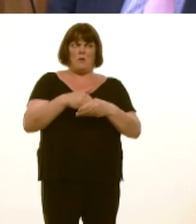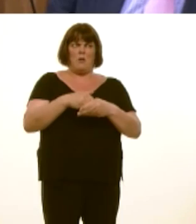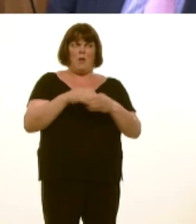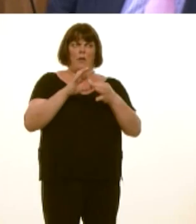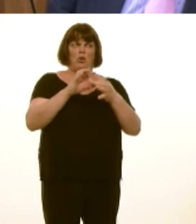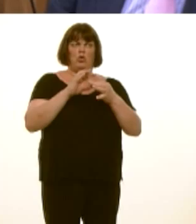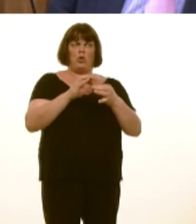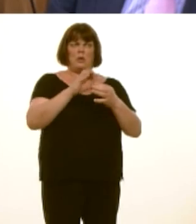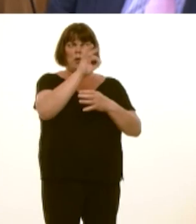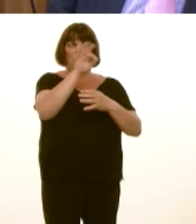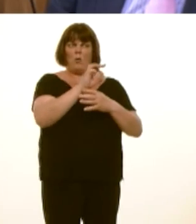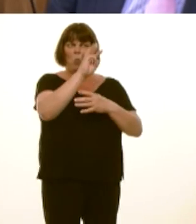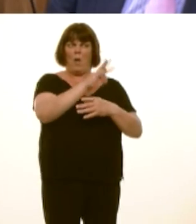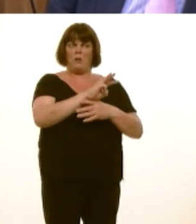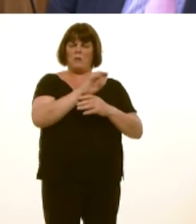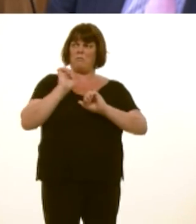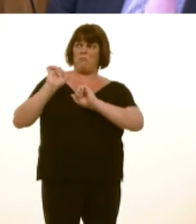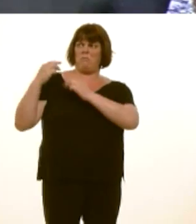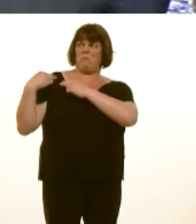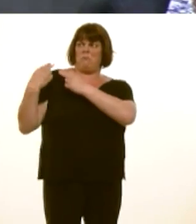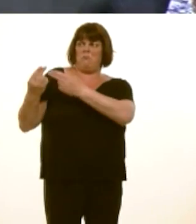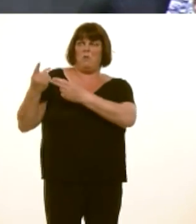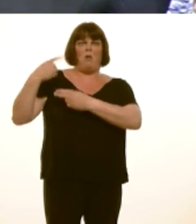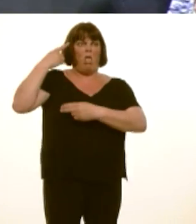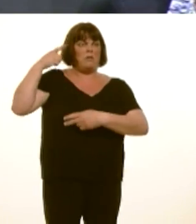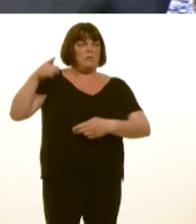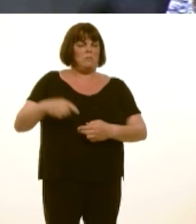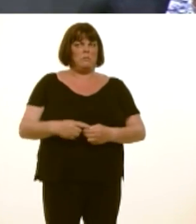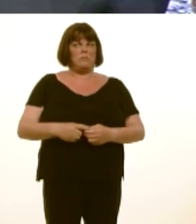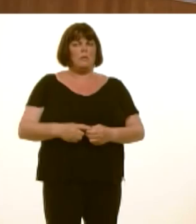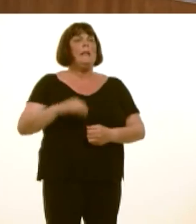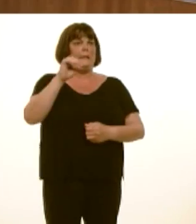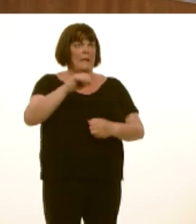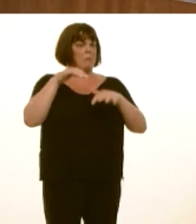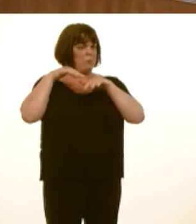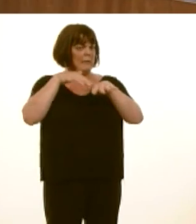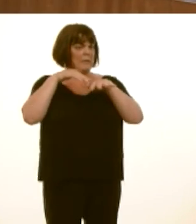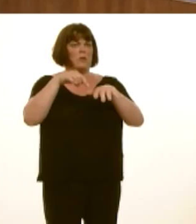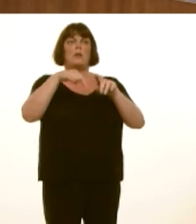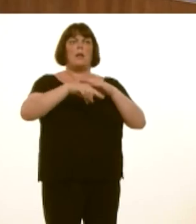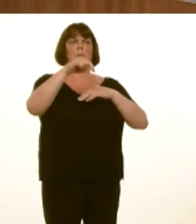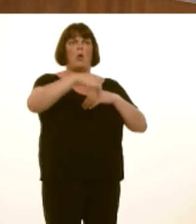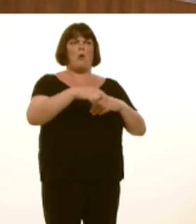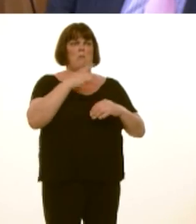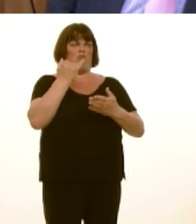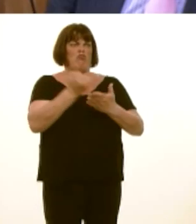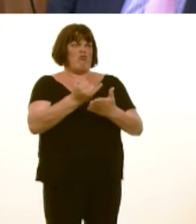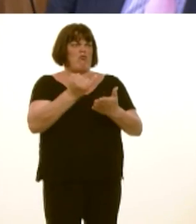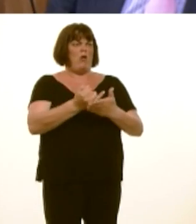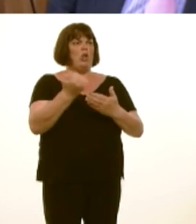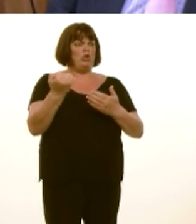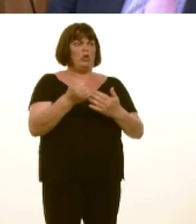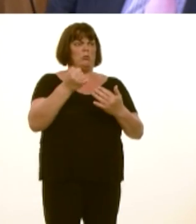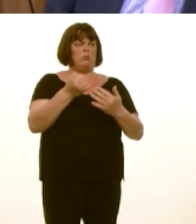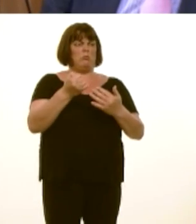matter for the UK government. Nothing whatsoever to do with TANAID at all. Nothing. And yes, protesters came here, but they were protesting, I suggest, in the wrong place, because it was the National